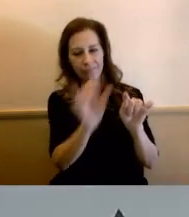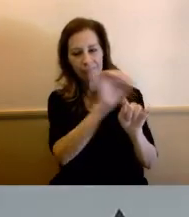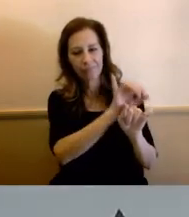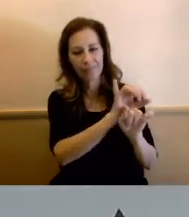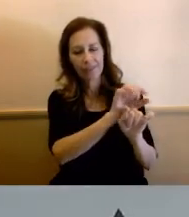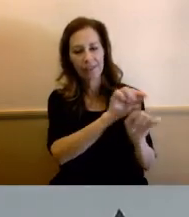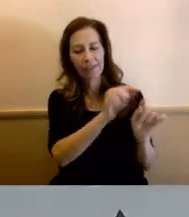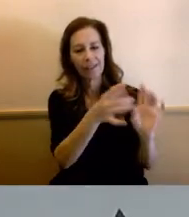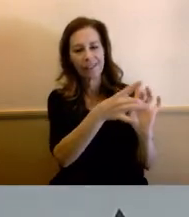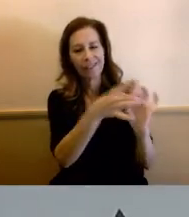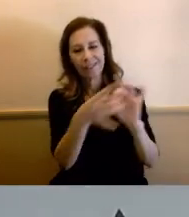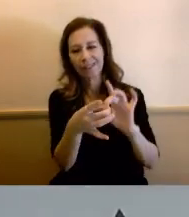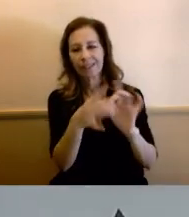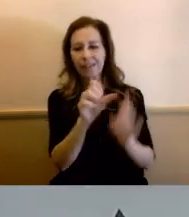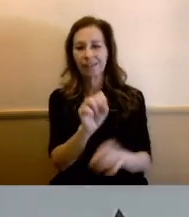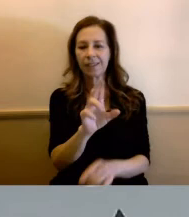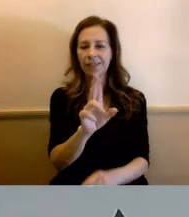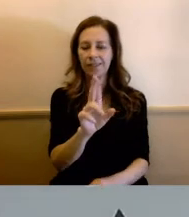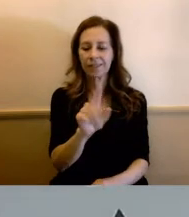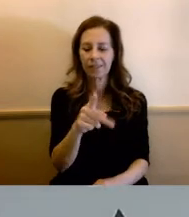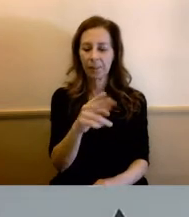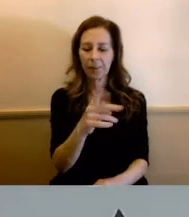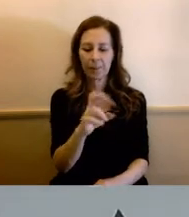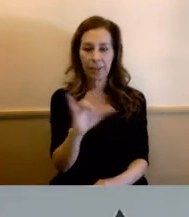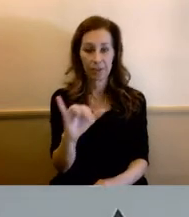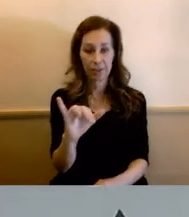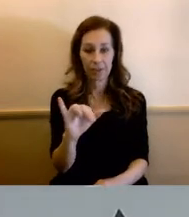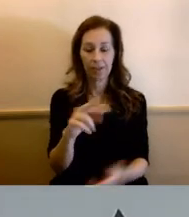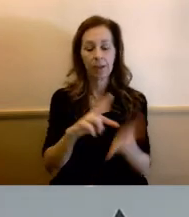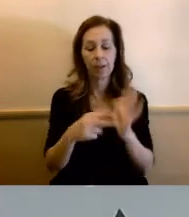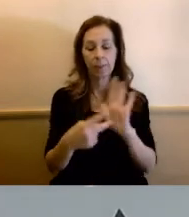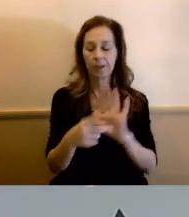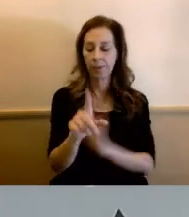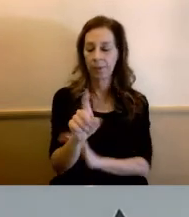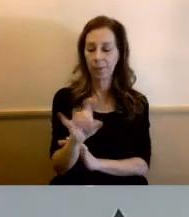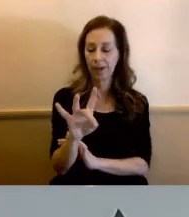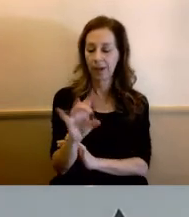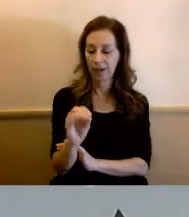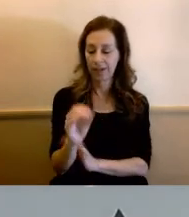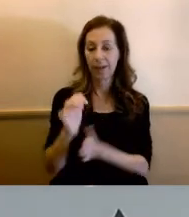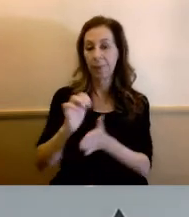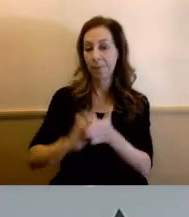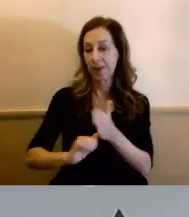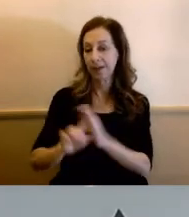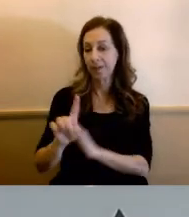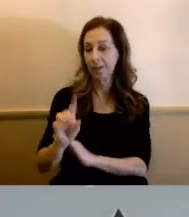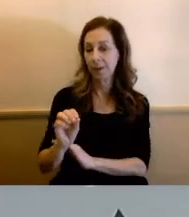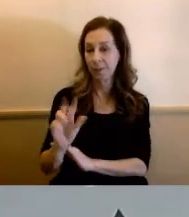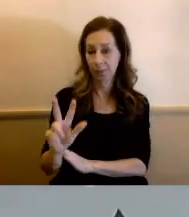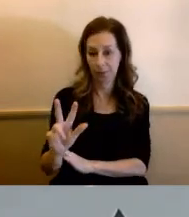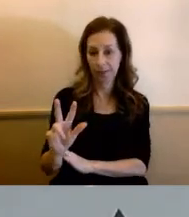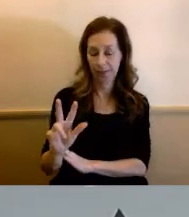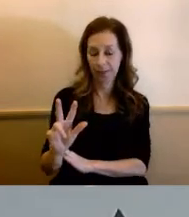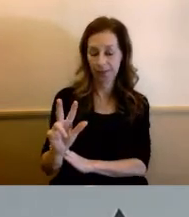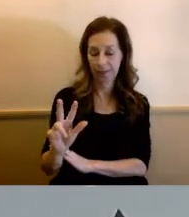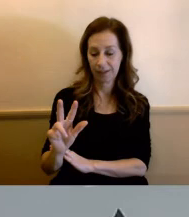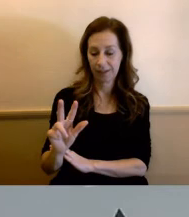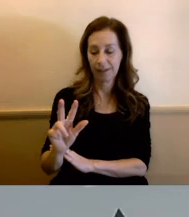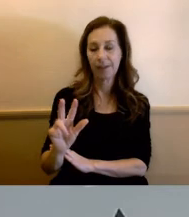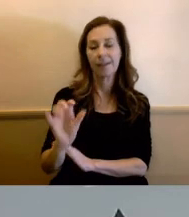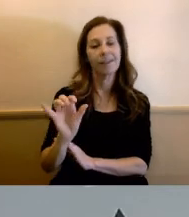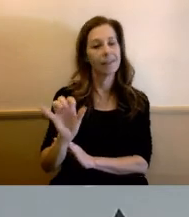say 180 minus 103 degrees, and that will get